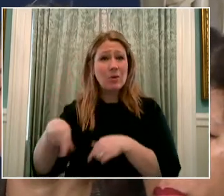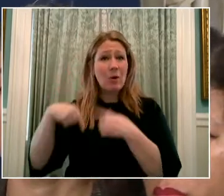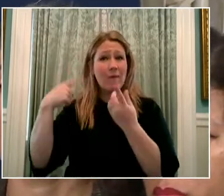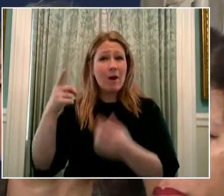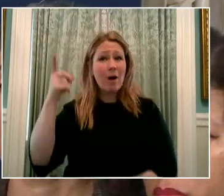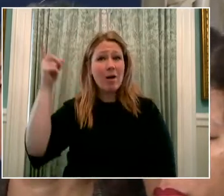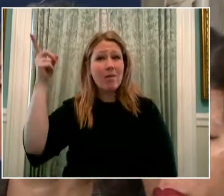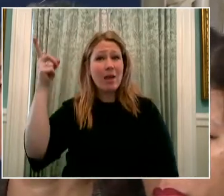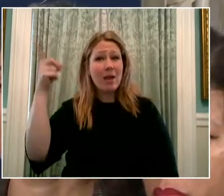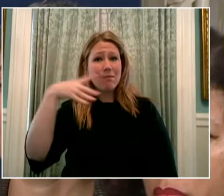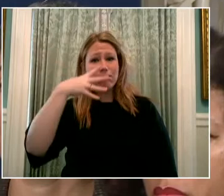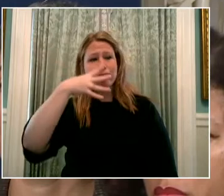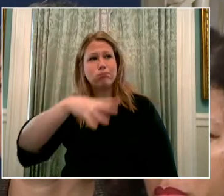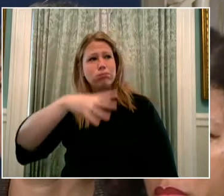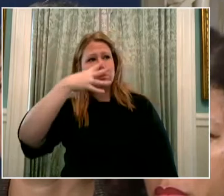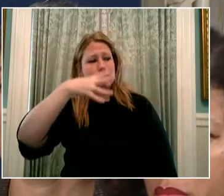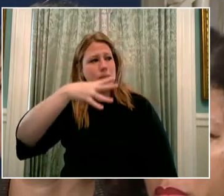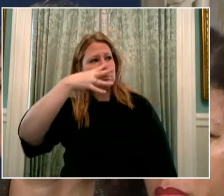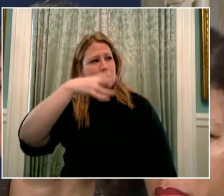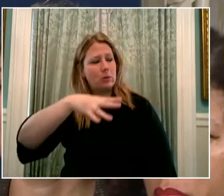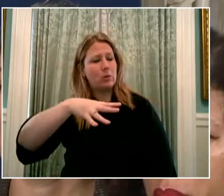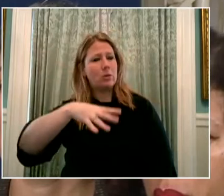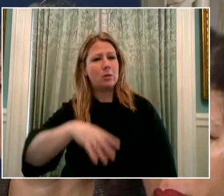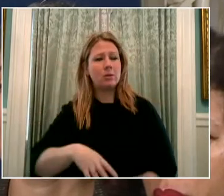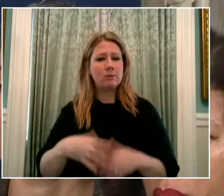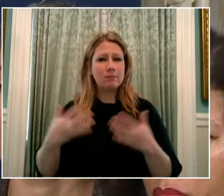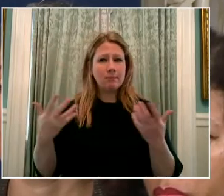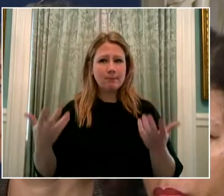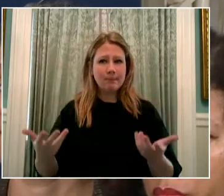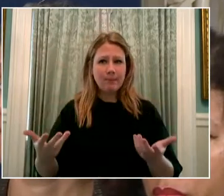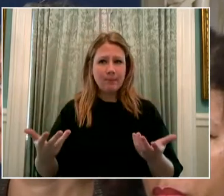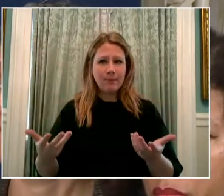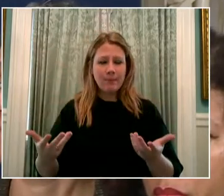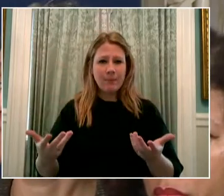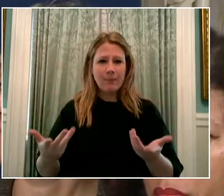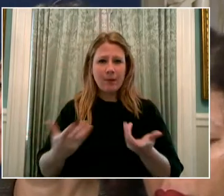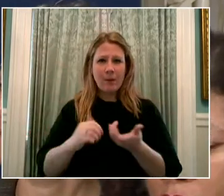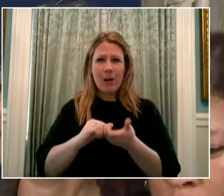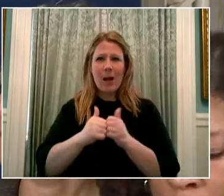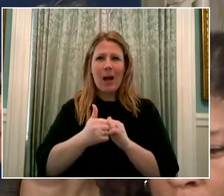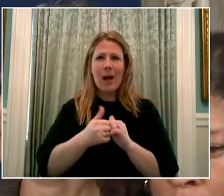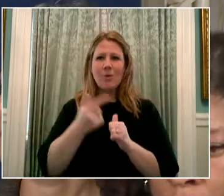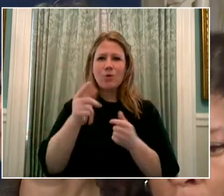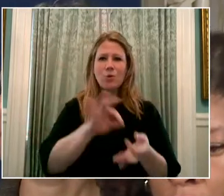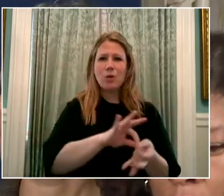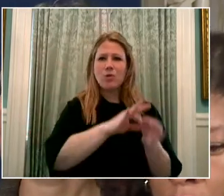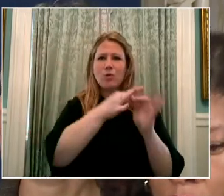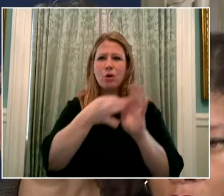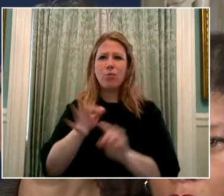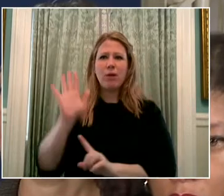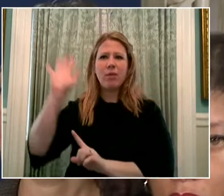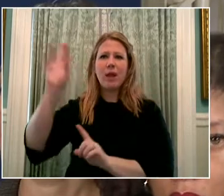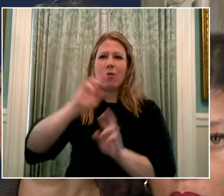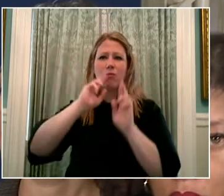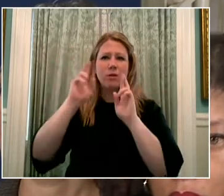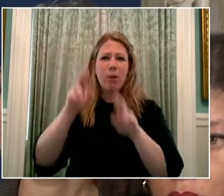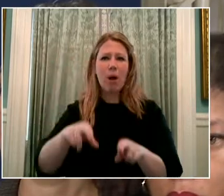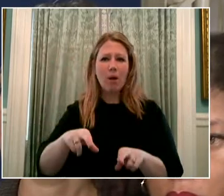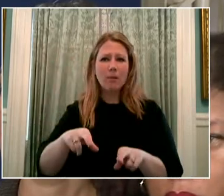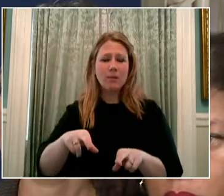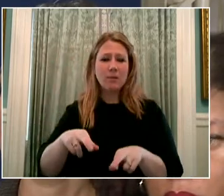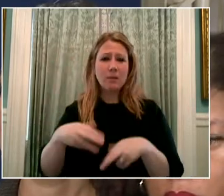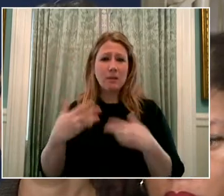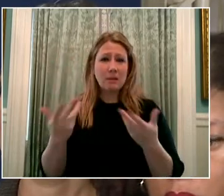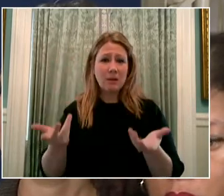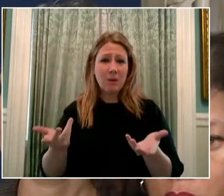and months and months. How do you interpret that? I mean, does it basically amount to the president sticking in his